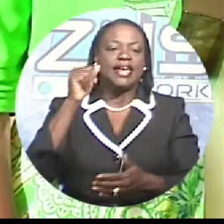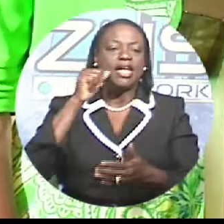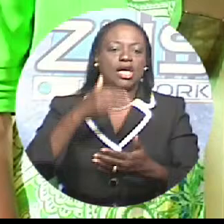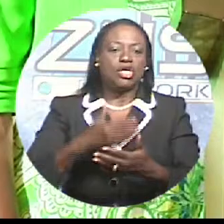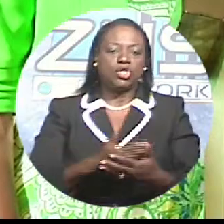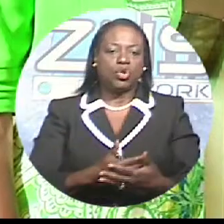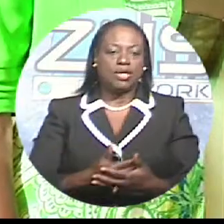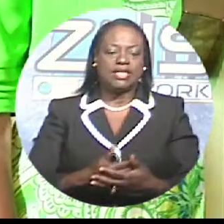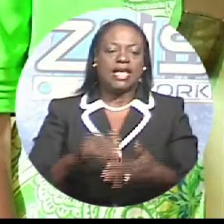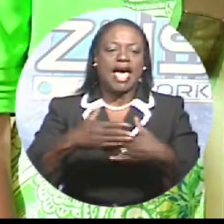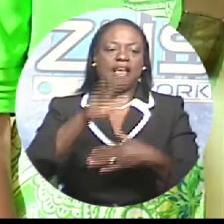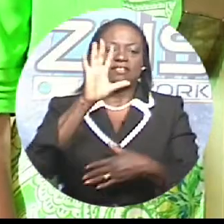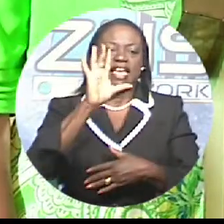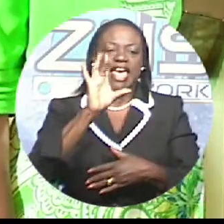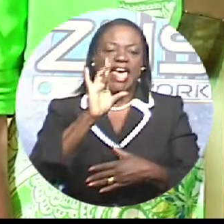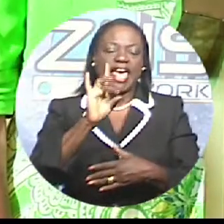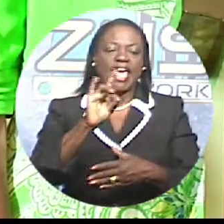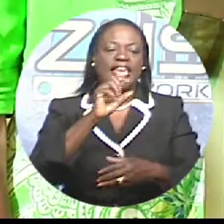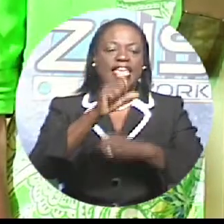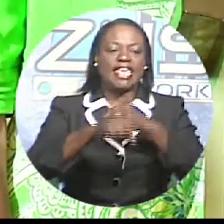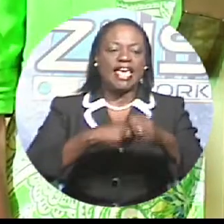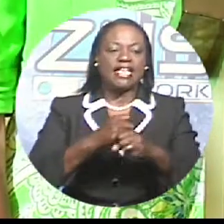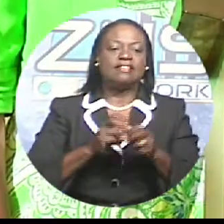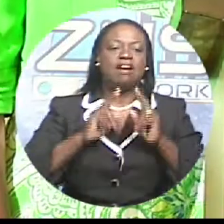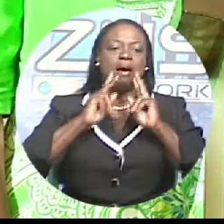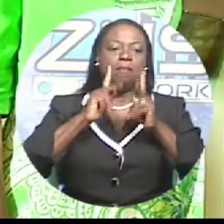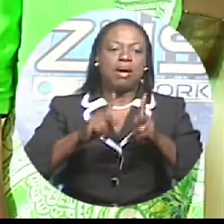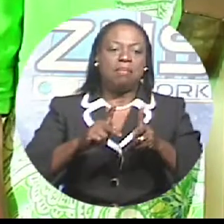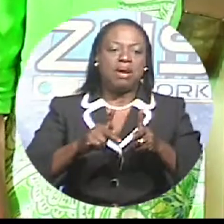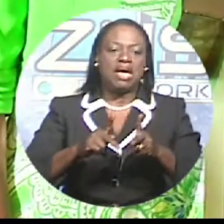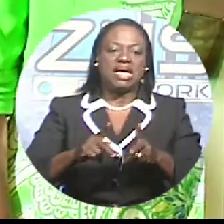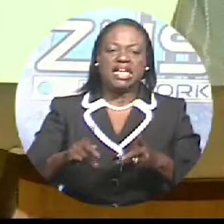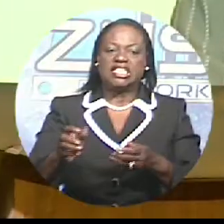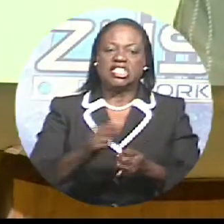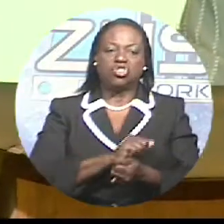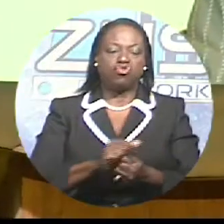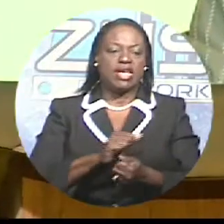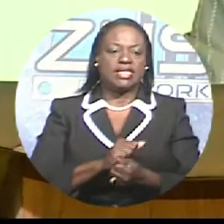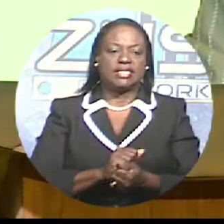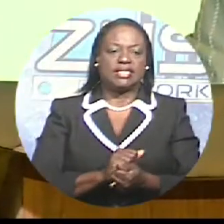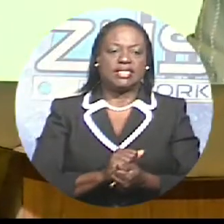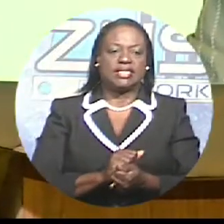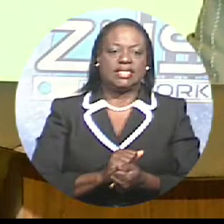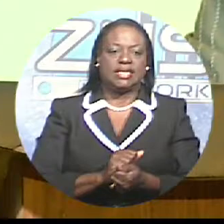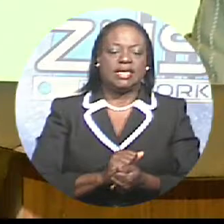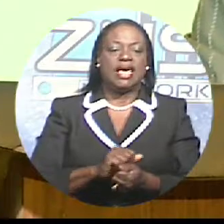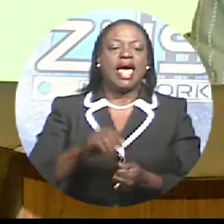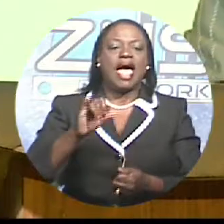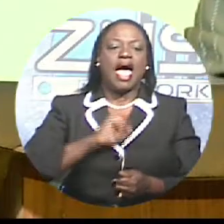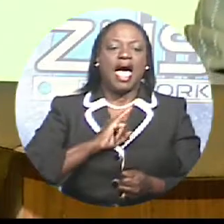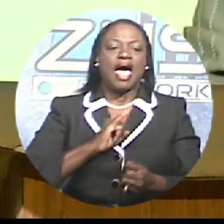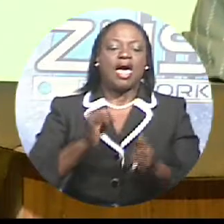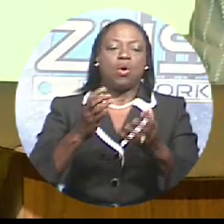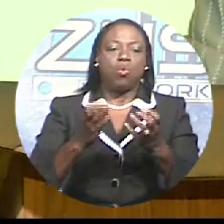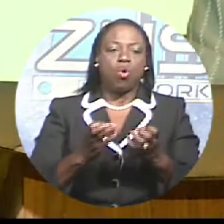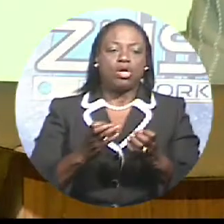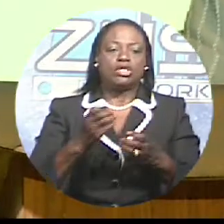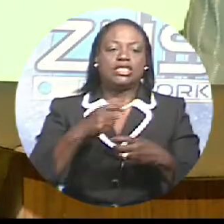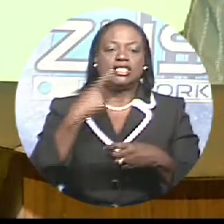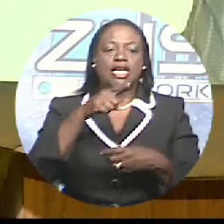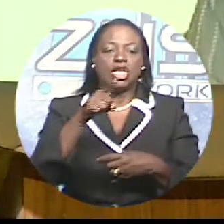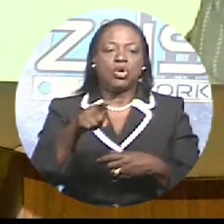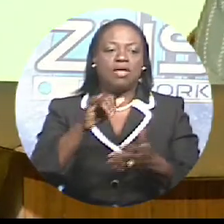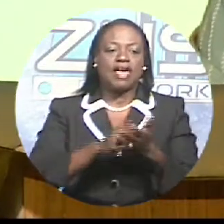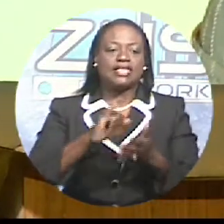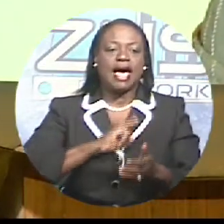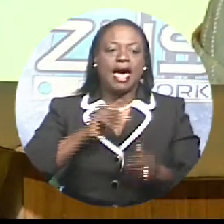of suffering public disgrace, the new senior pastor asked only this month. I want to assure you that I'm living in